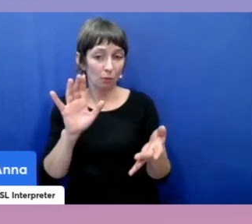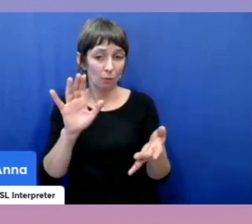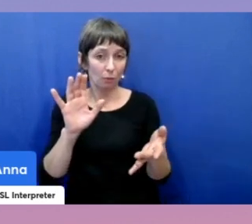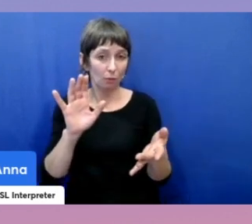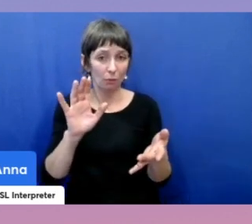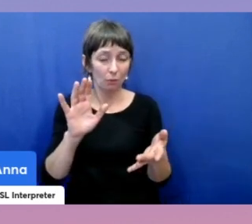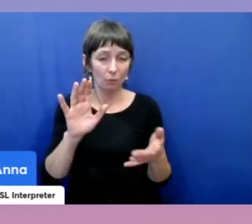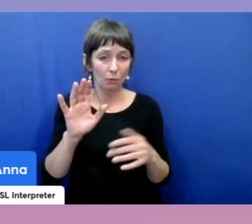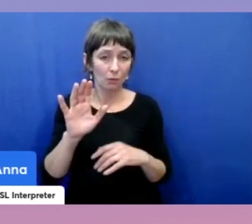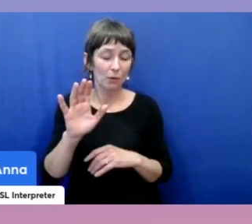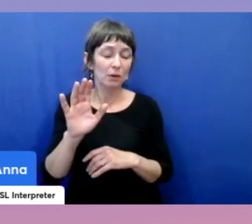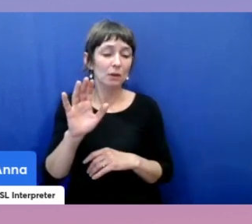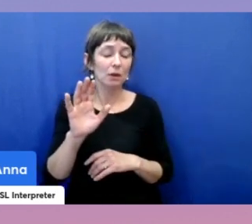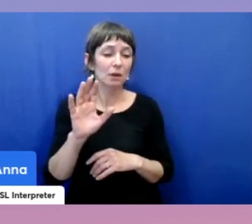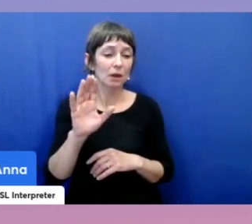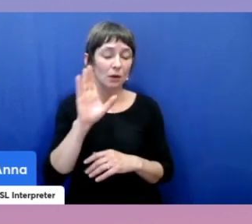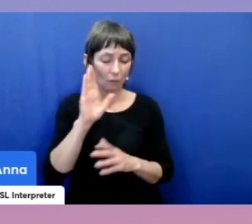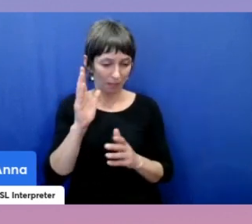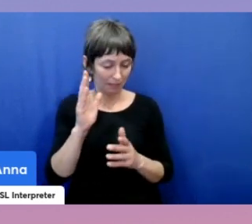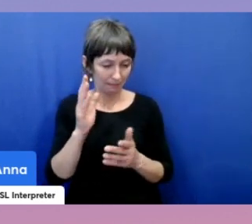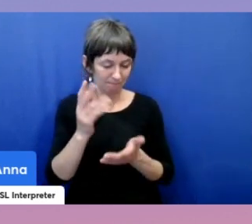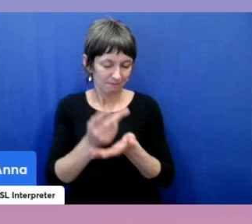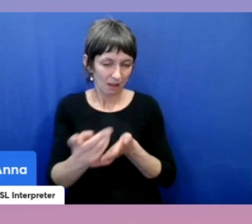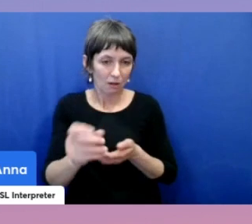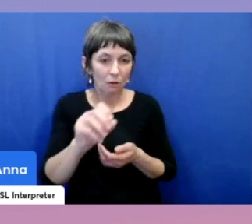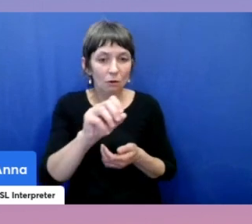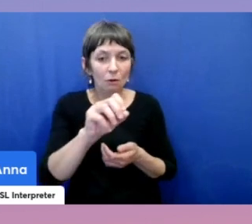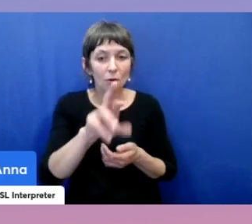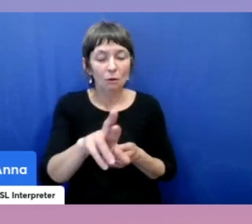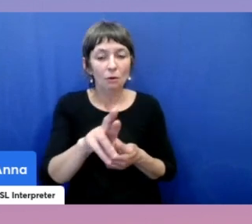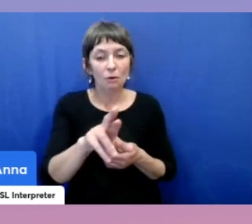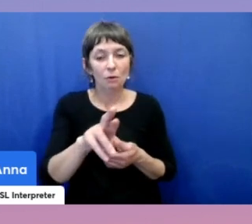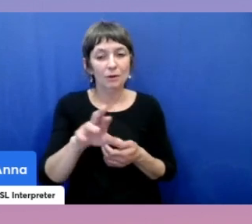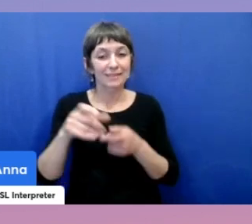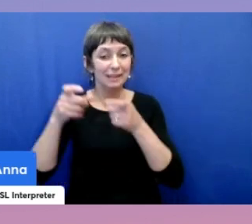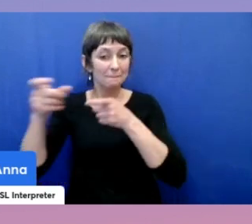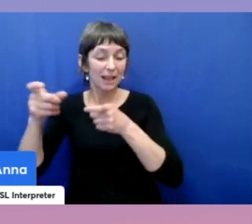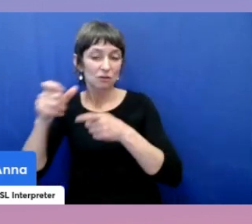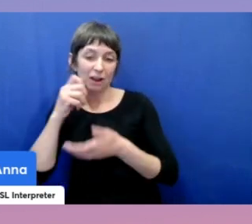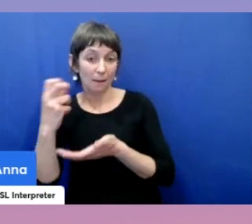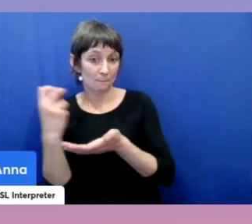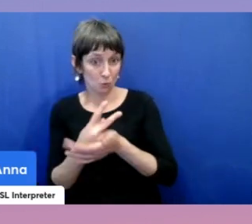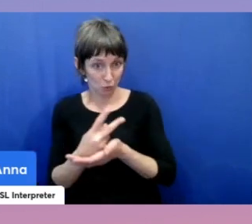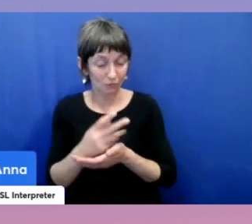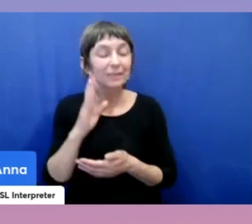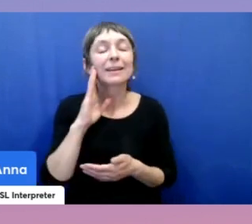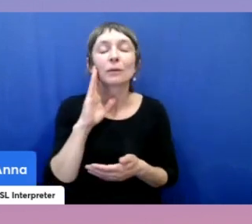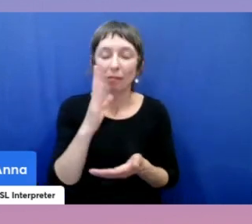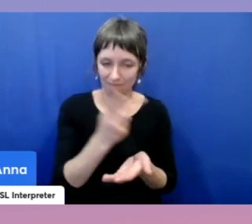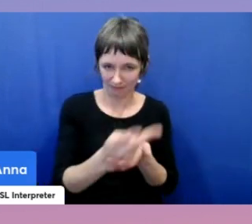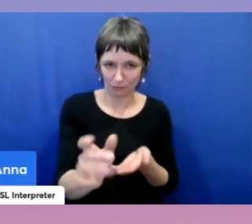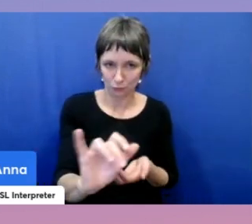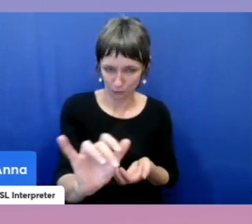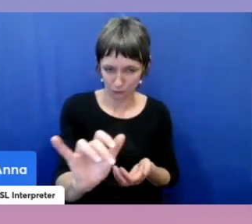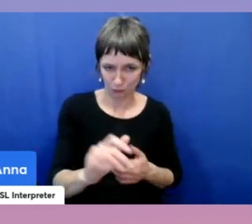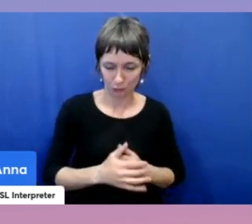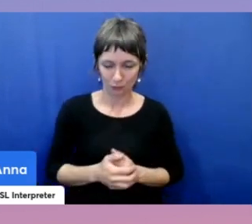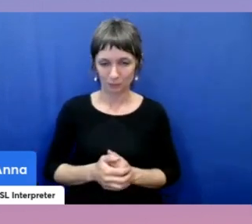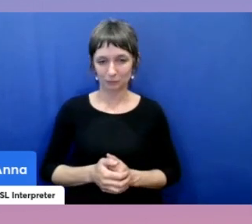freeze, also it will fail. Or the engineering manager didn't approve this, it will also be failed.